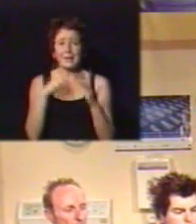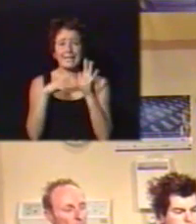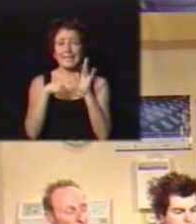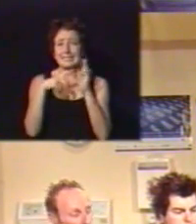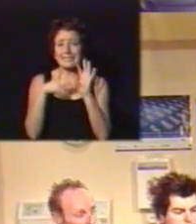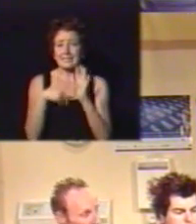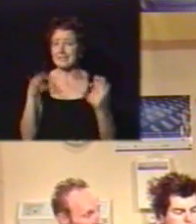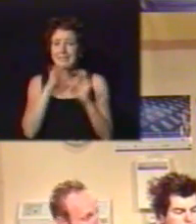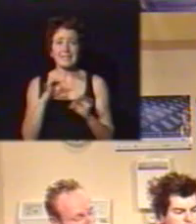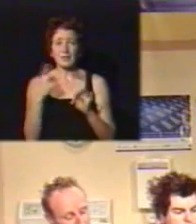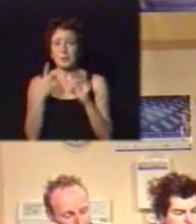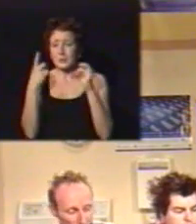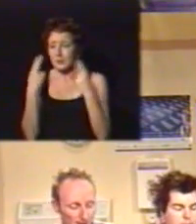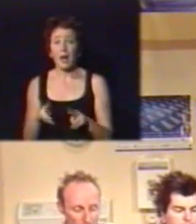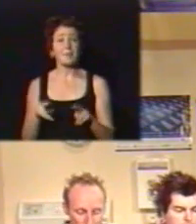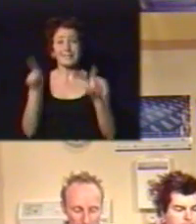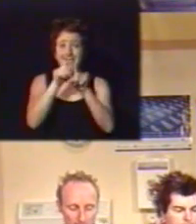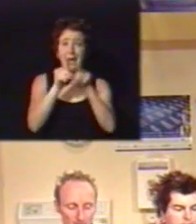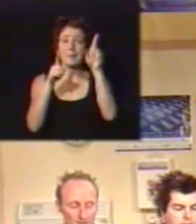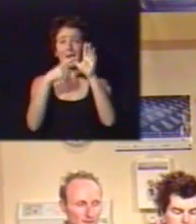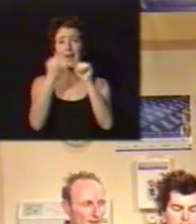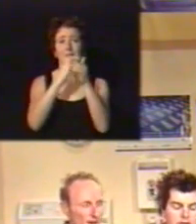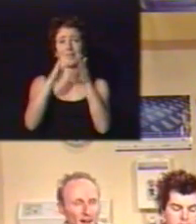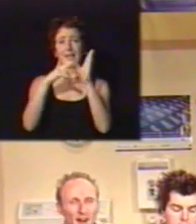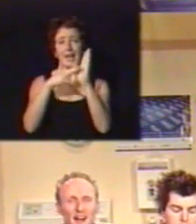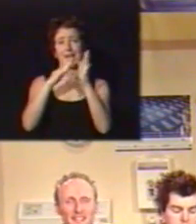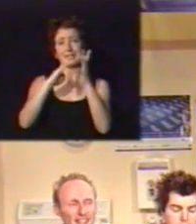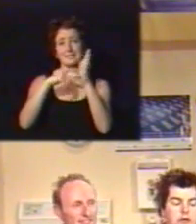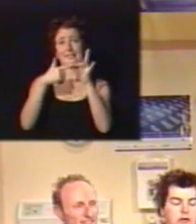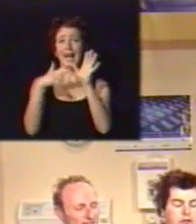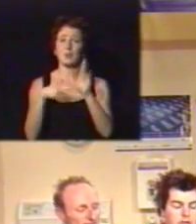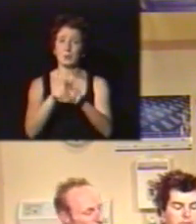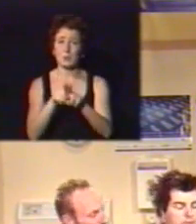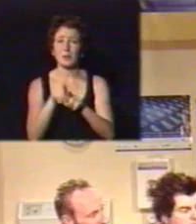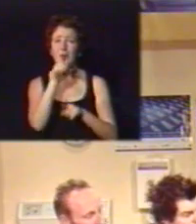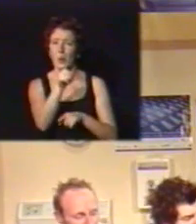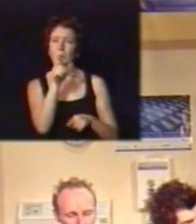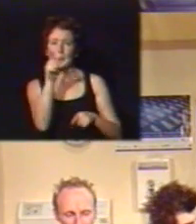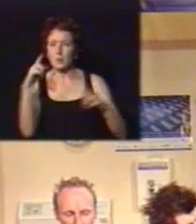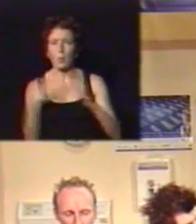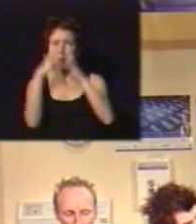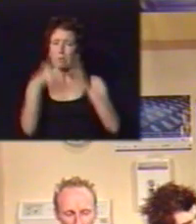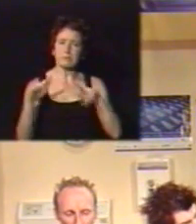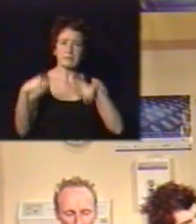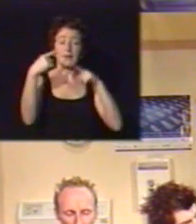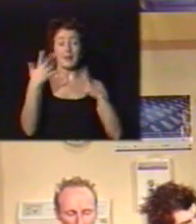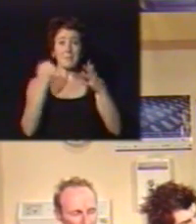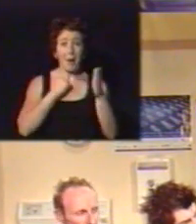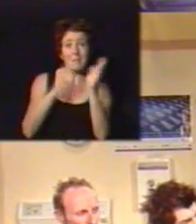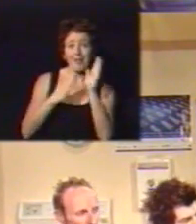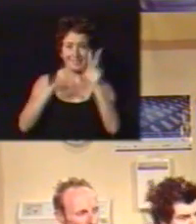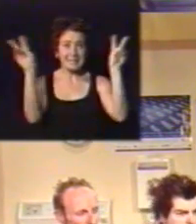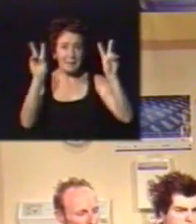in Afghanistan too. And so maybe we should think about that a little carefully. That's Reminds me, my mother was a hippie and she always used to say